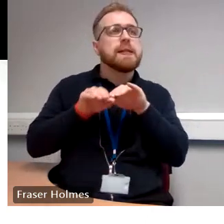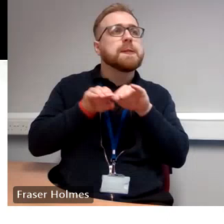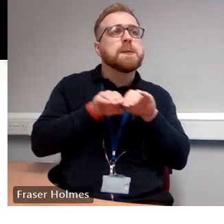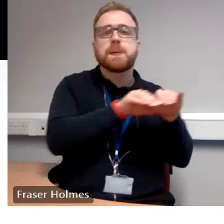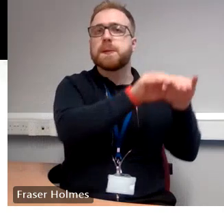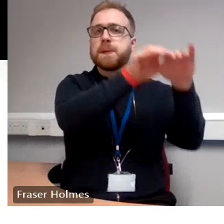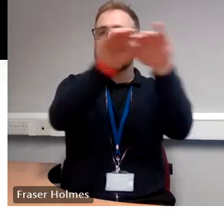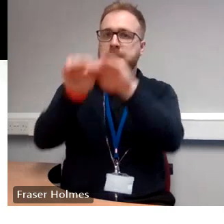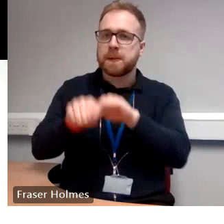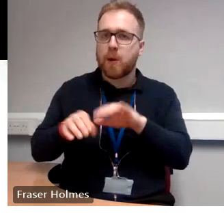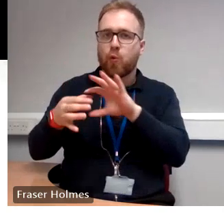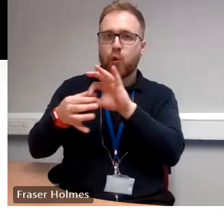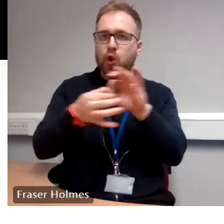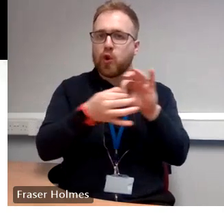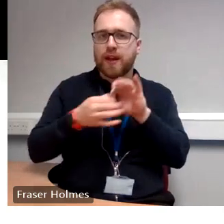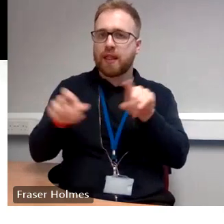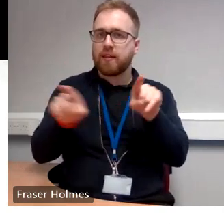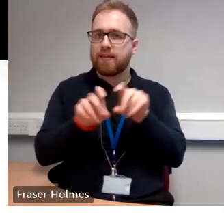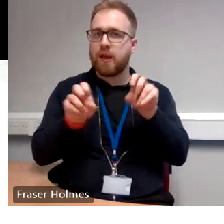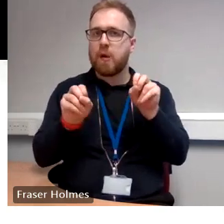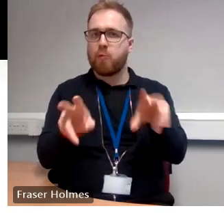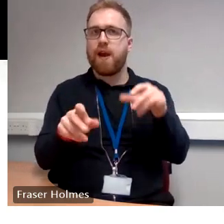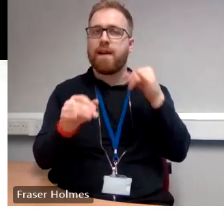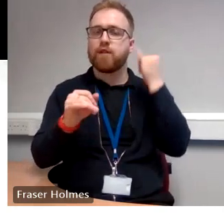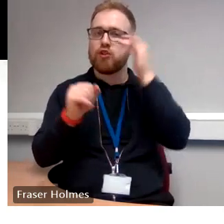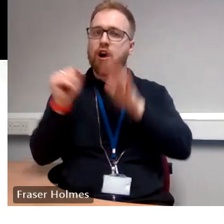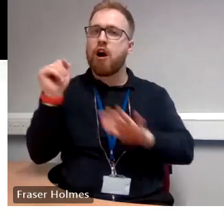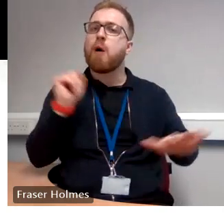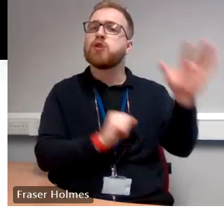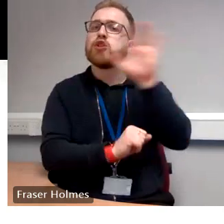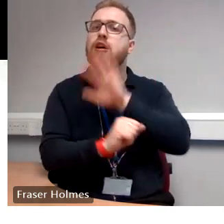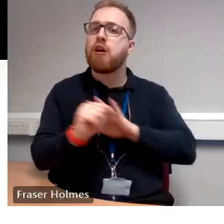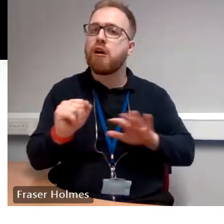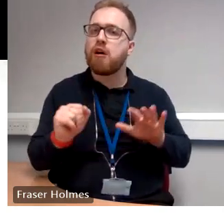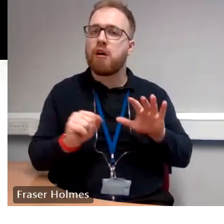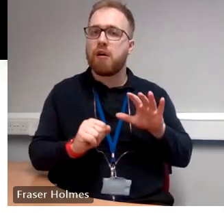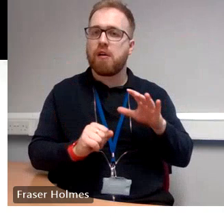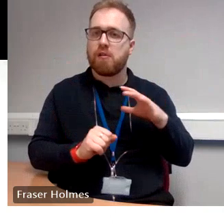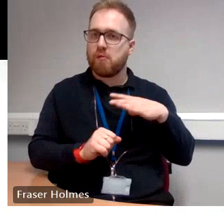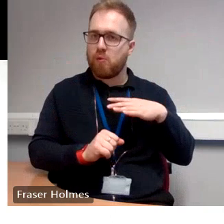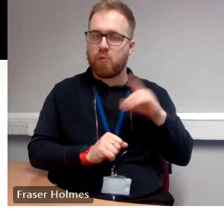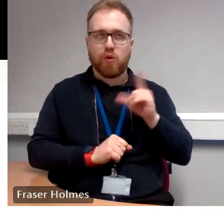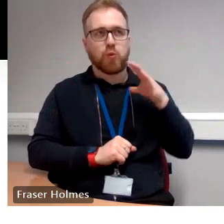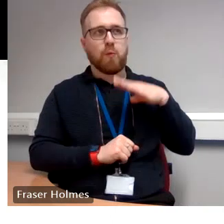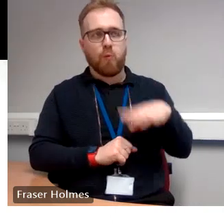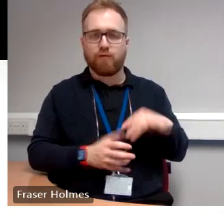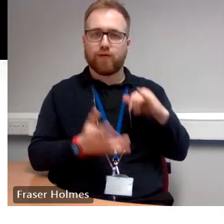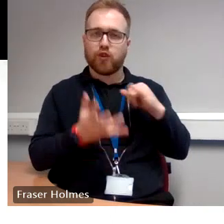work together as a Derbyshire footprint to think about what we want for social